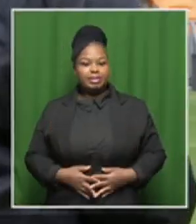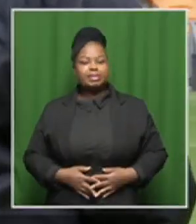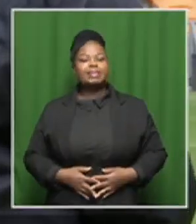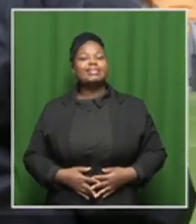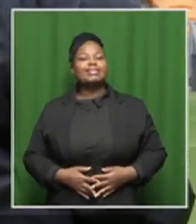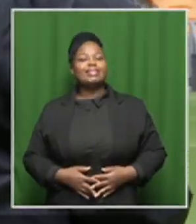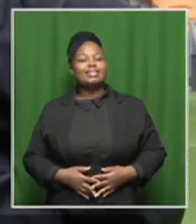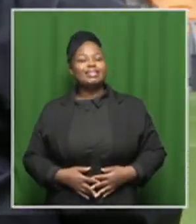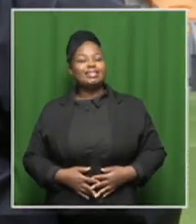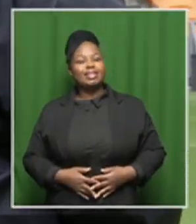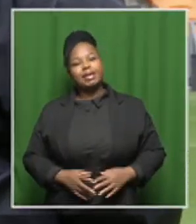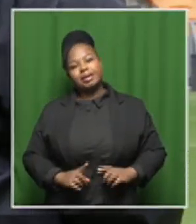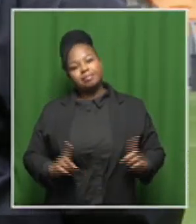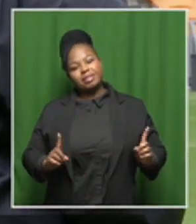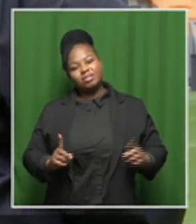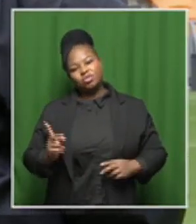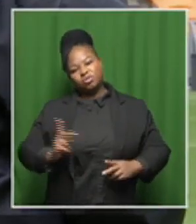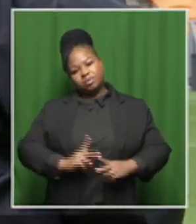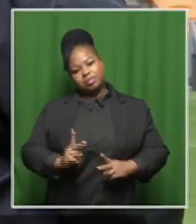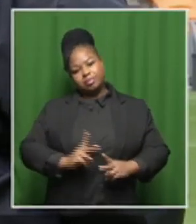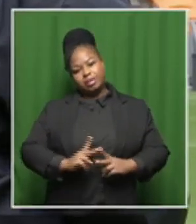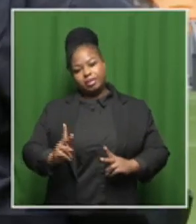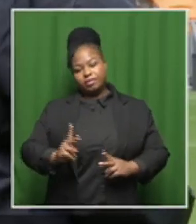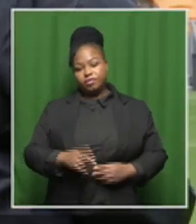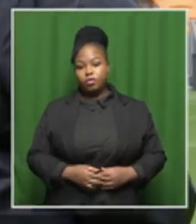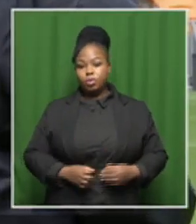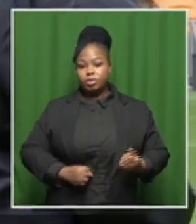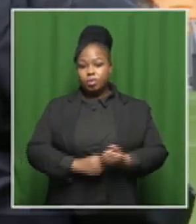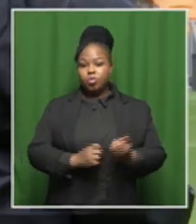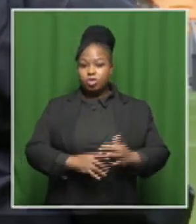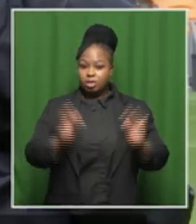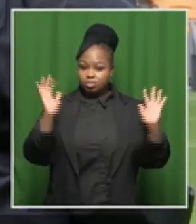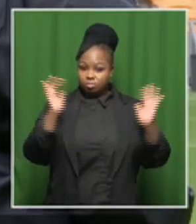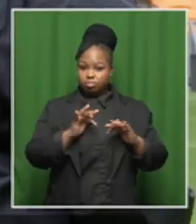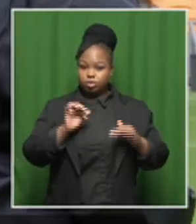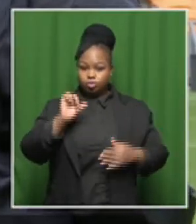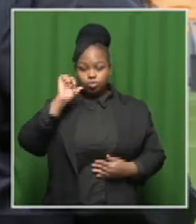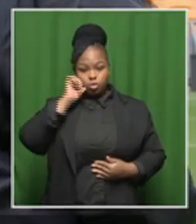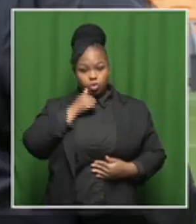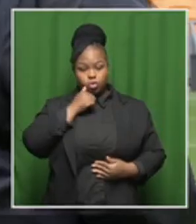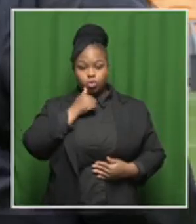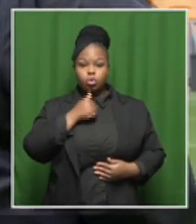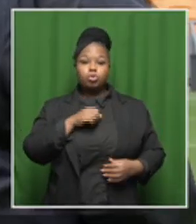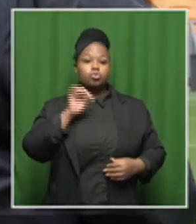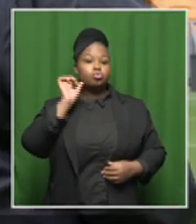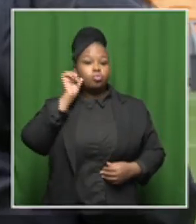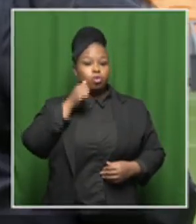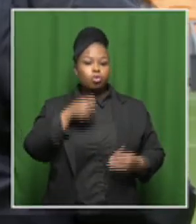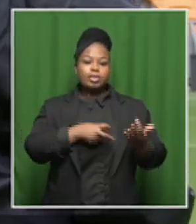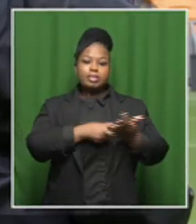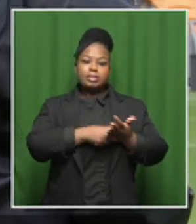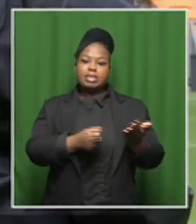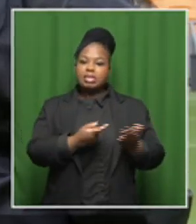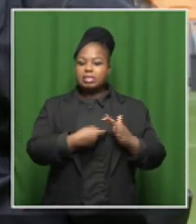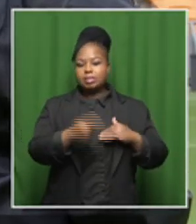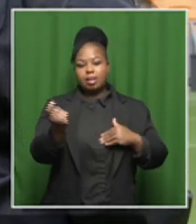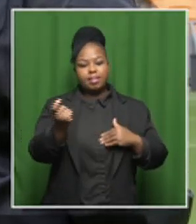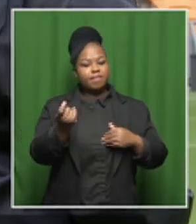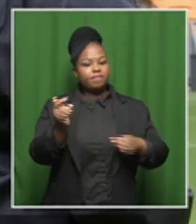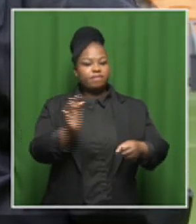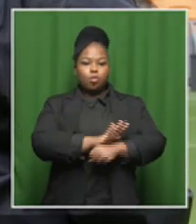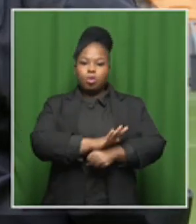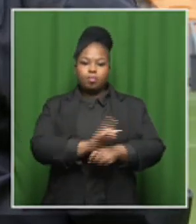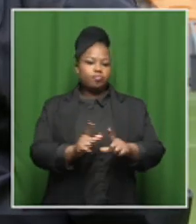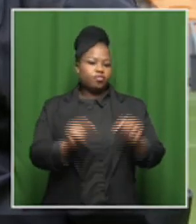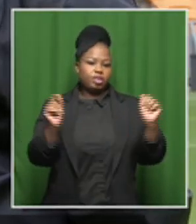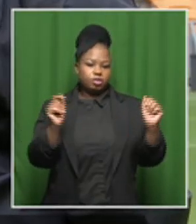boots a little bit, but just in preparation for fans coming through. It's a sold-out event tomorrow, and we know the capacity of the